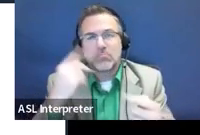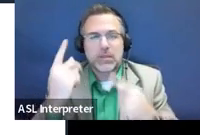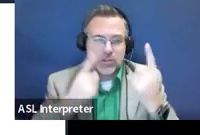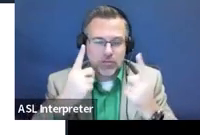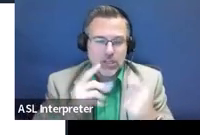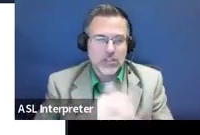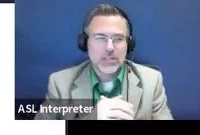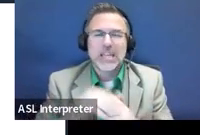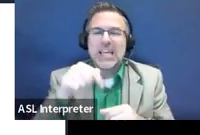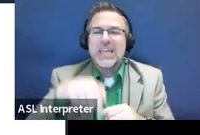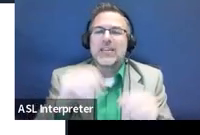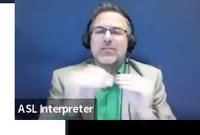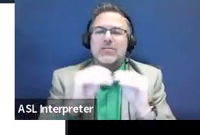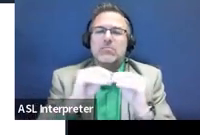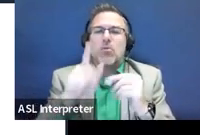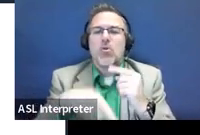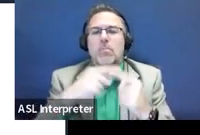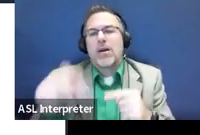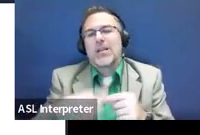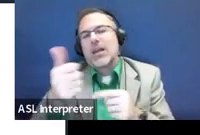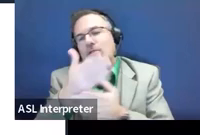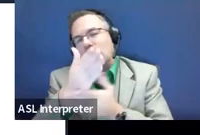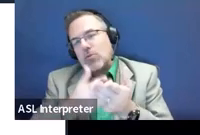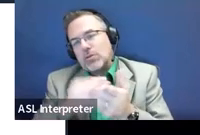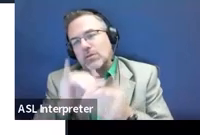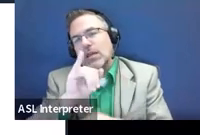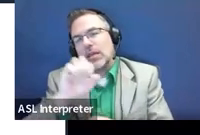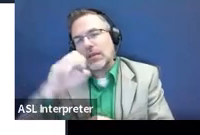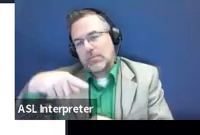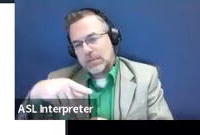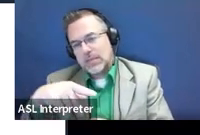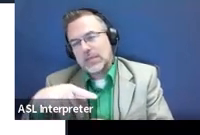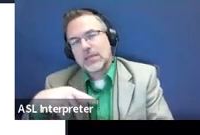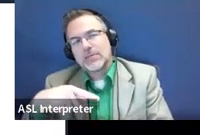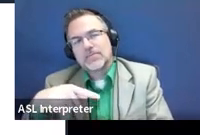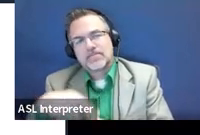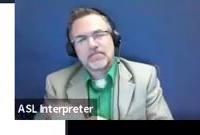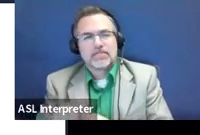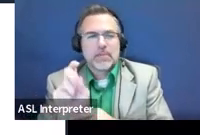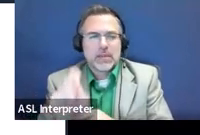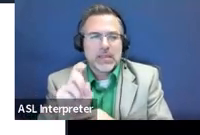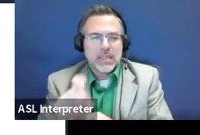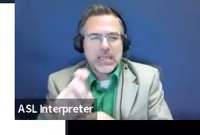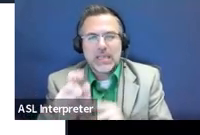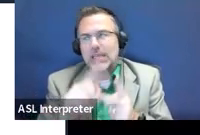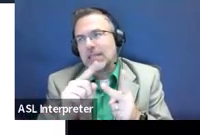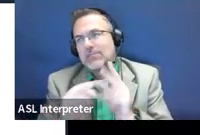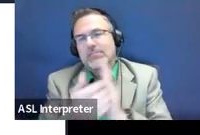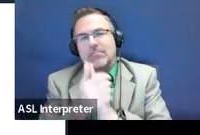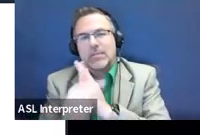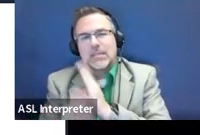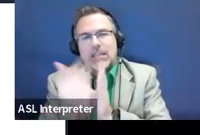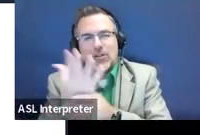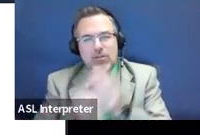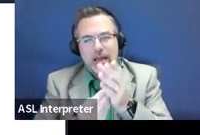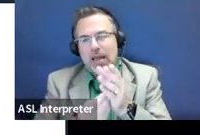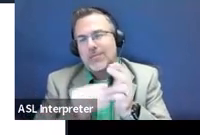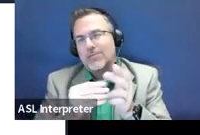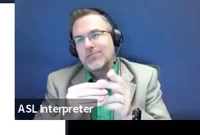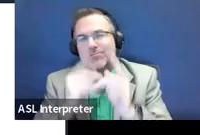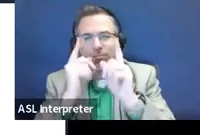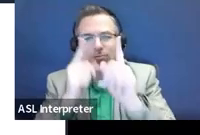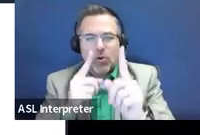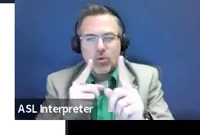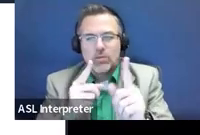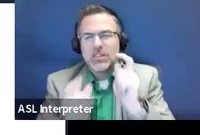it's more about the other parts of the IEP, those needs or skill gaps and the goals and the accommodations, modifications,